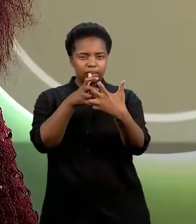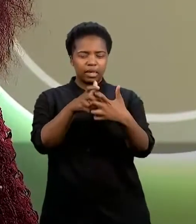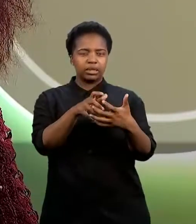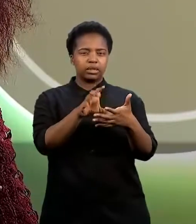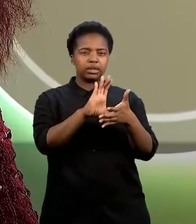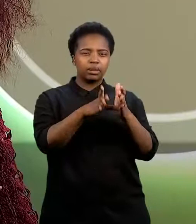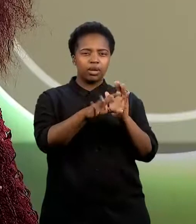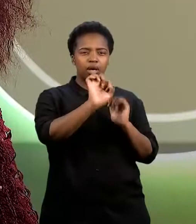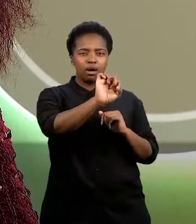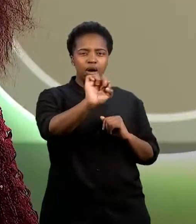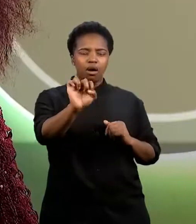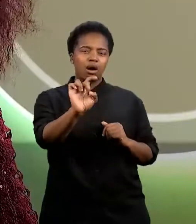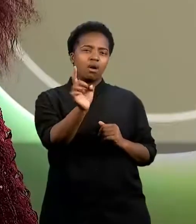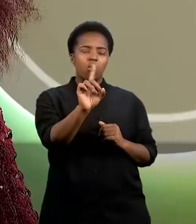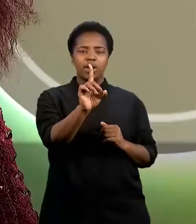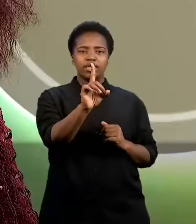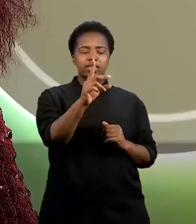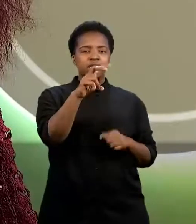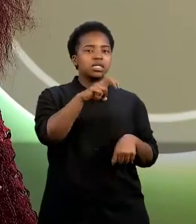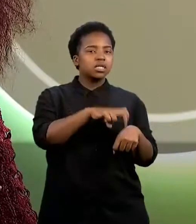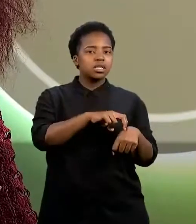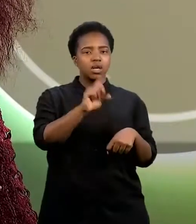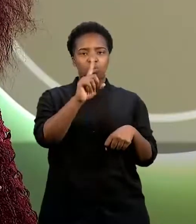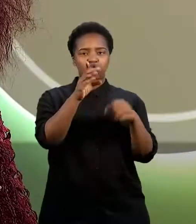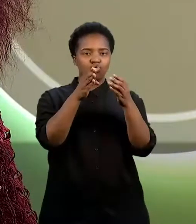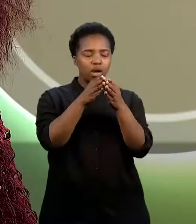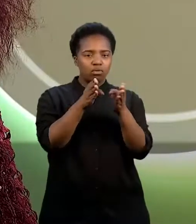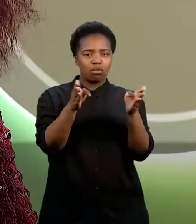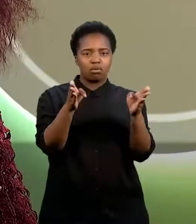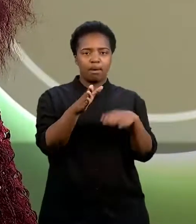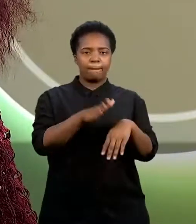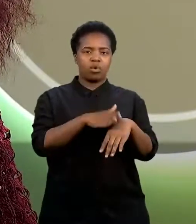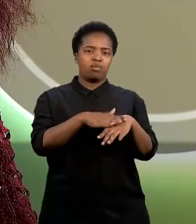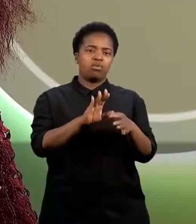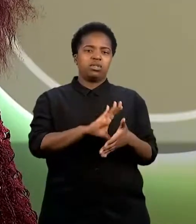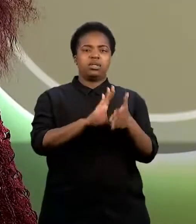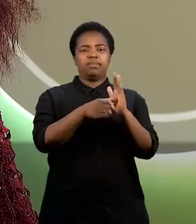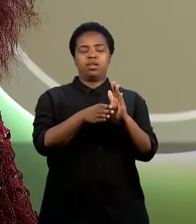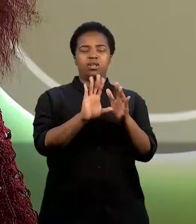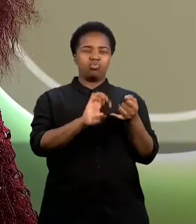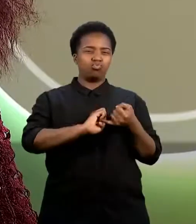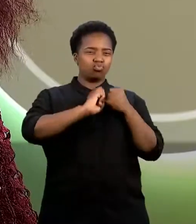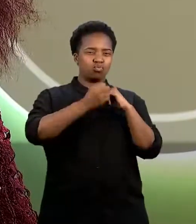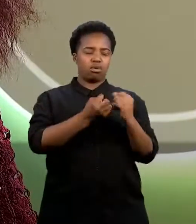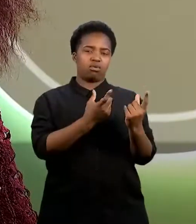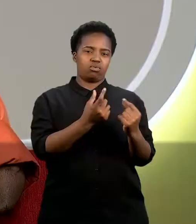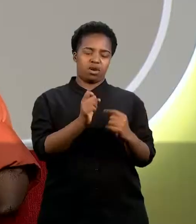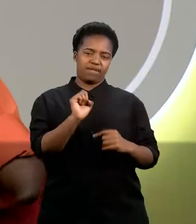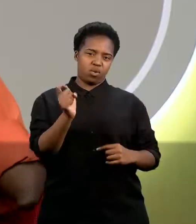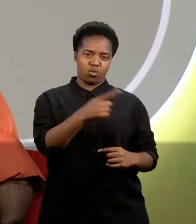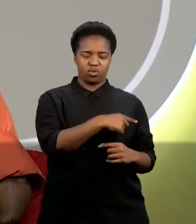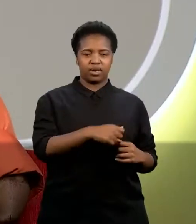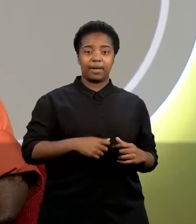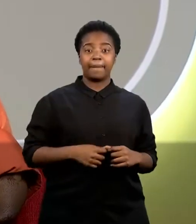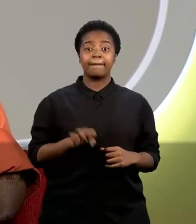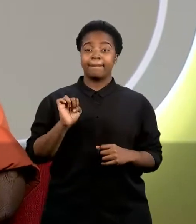know what is like general or what is common in most disabilities and then try to like accommodate all that. Diphahlo